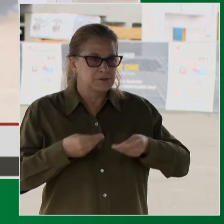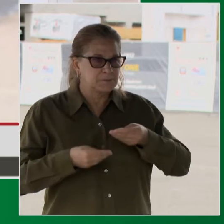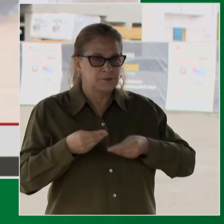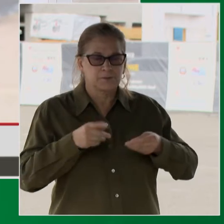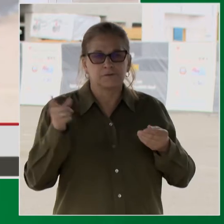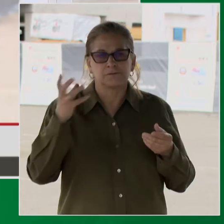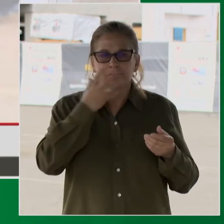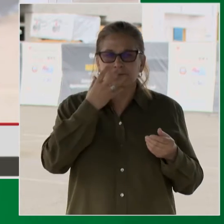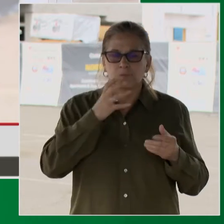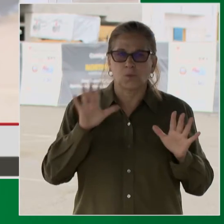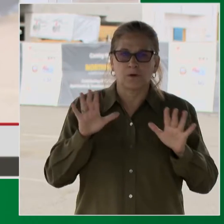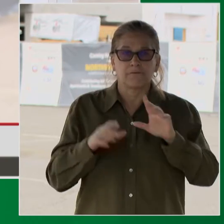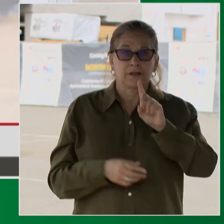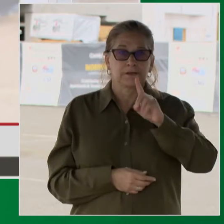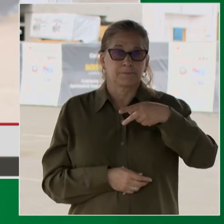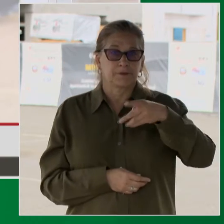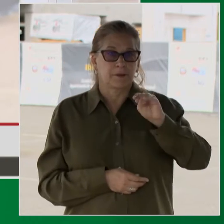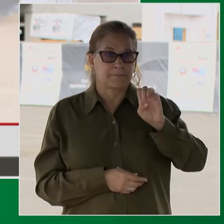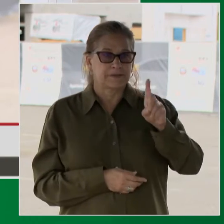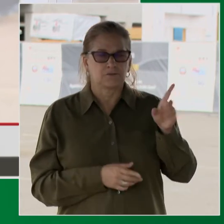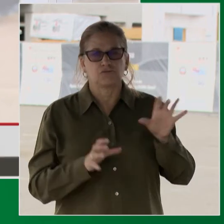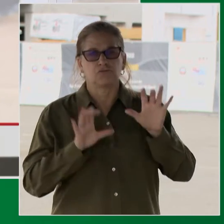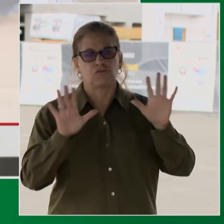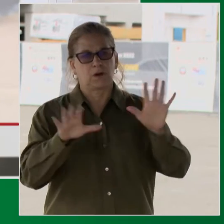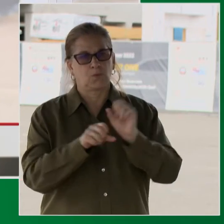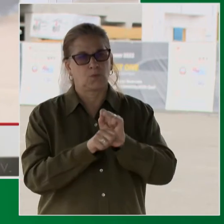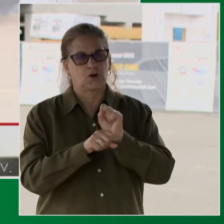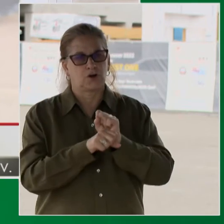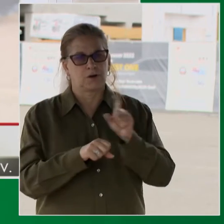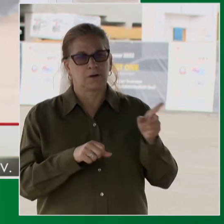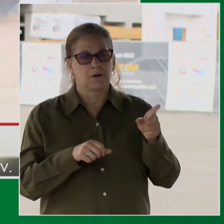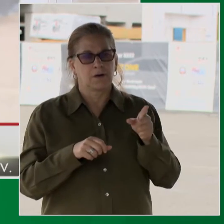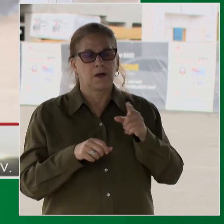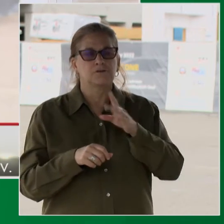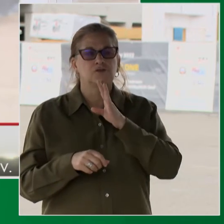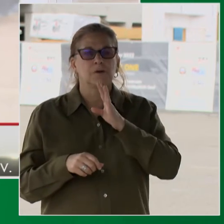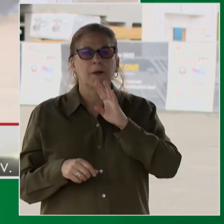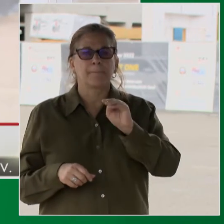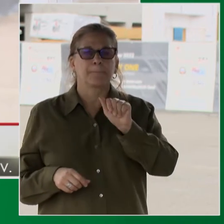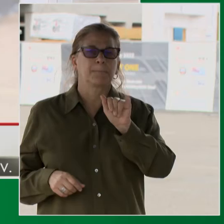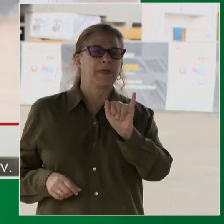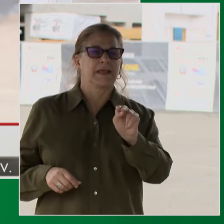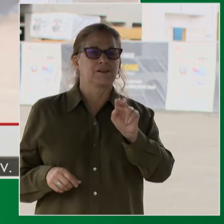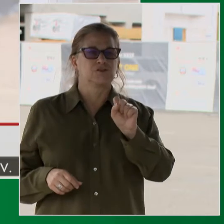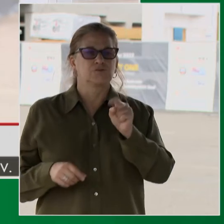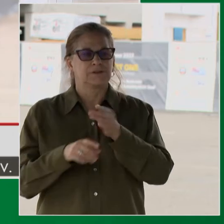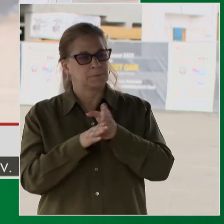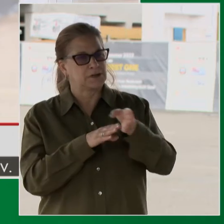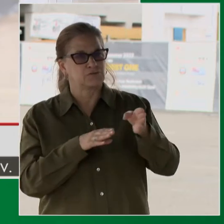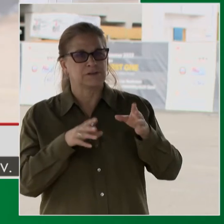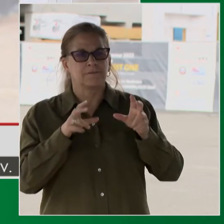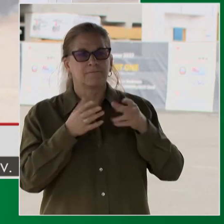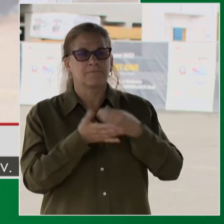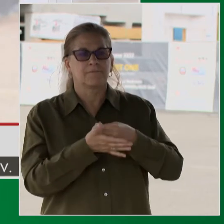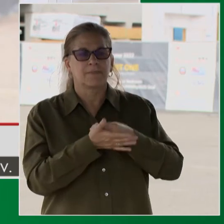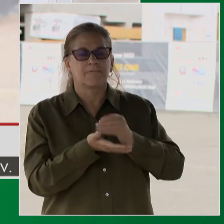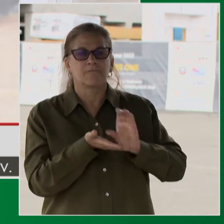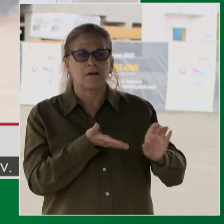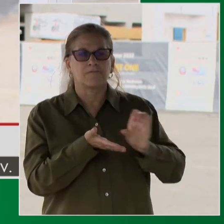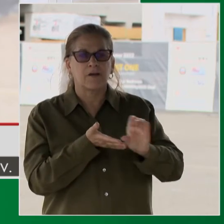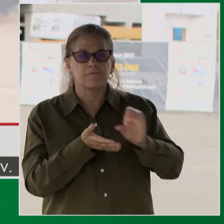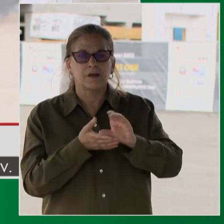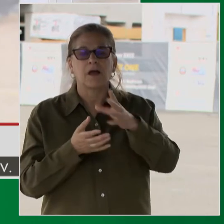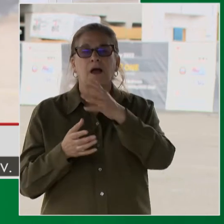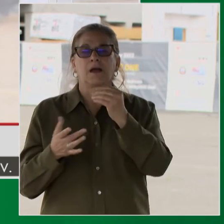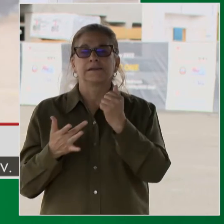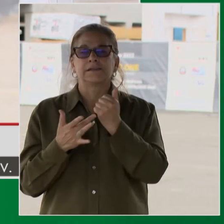and DSLBD has been doing. So our main streets will be funded to be able to give, TA and training and technical assistance that we rely